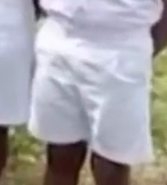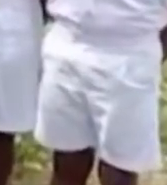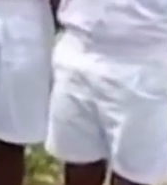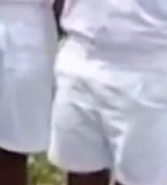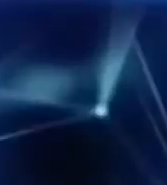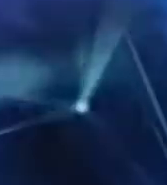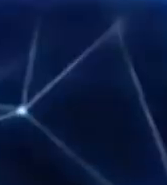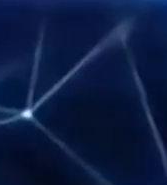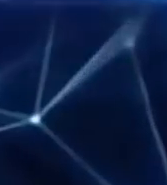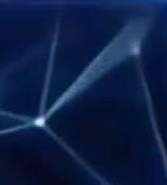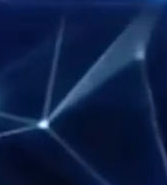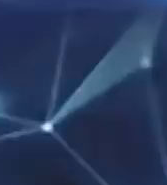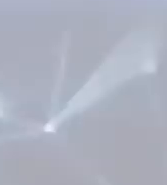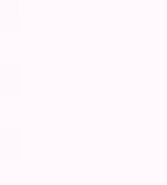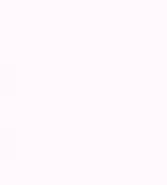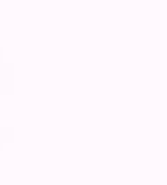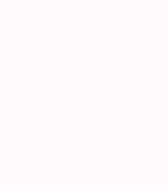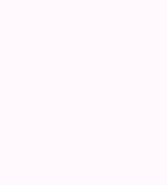successful note.